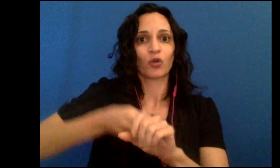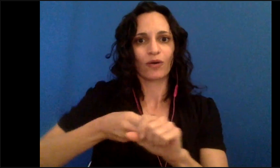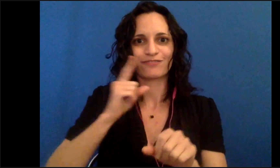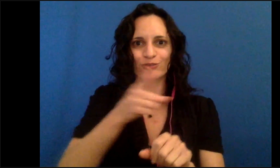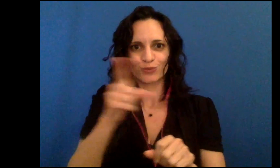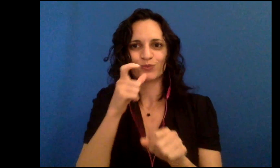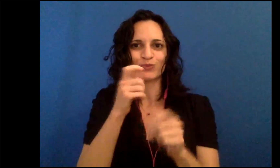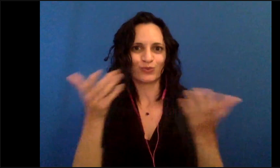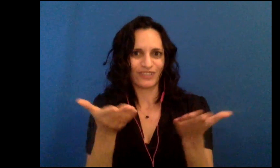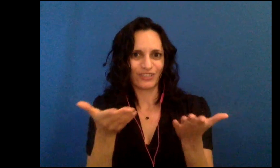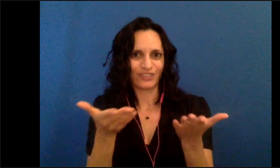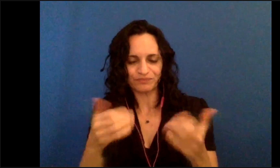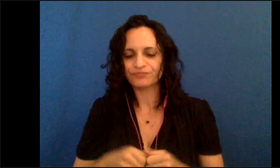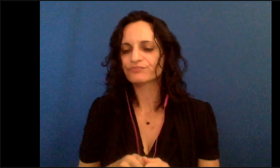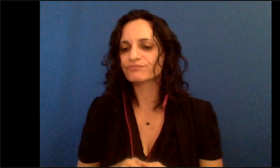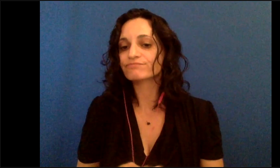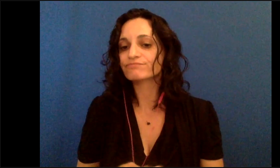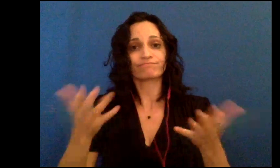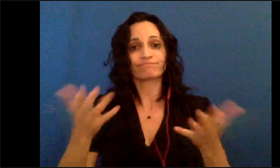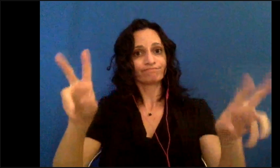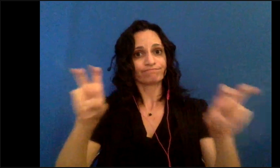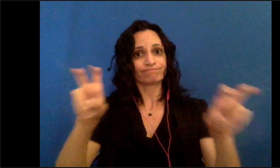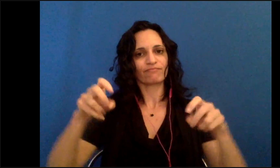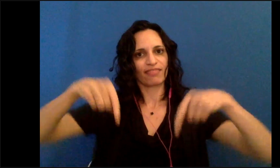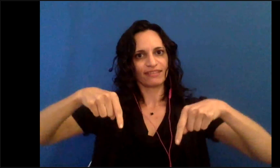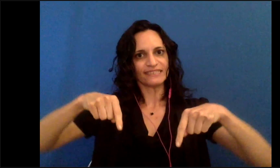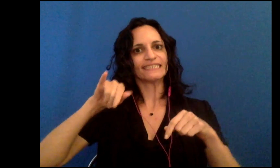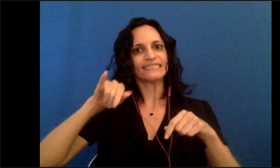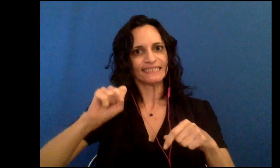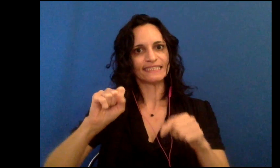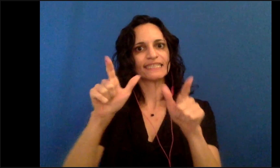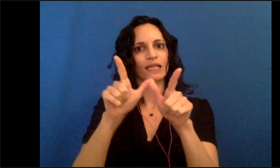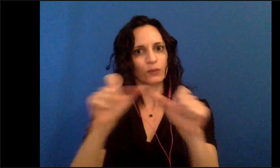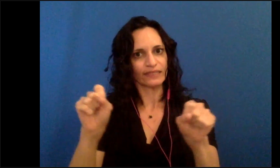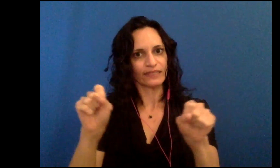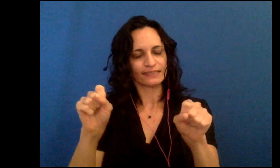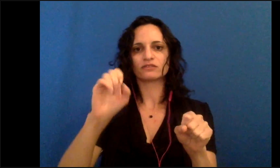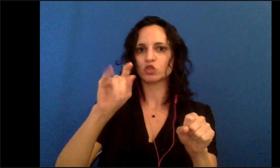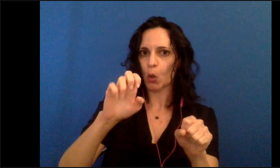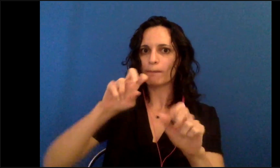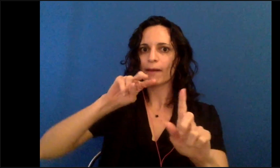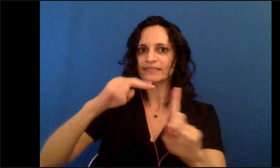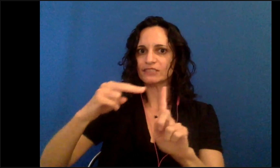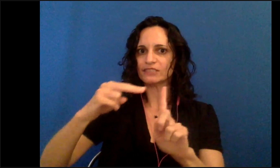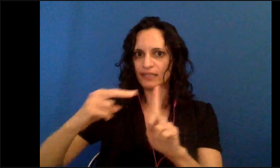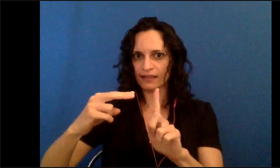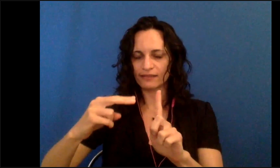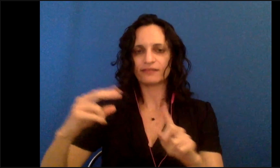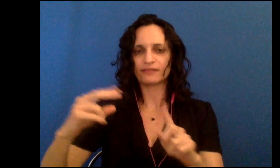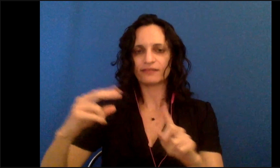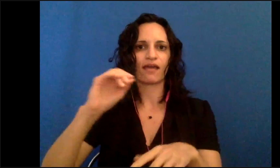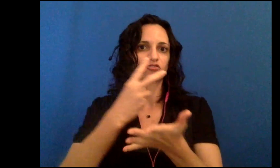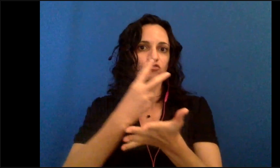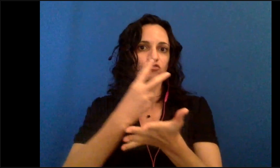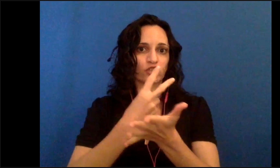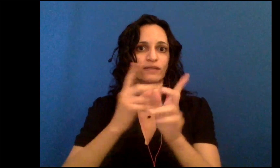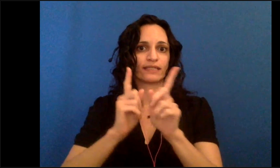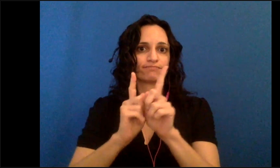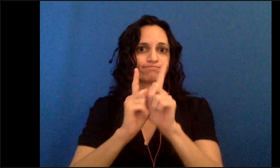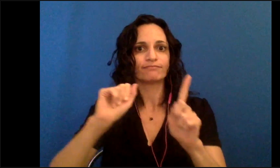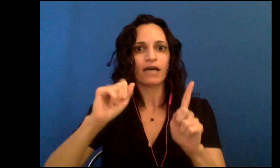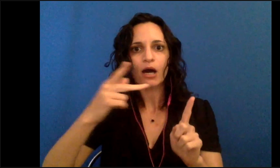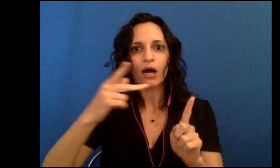on This is Linguistics, Scope, Positionality, and Graduate Apprenticeship when Diversifying the Linguistics Curriculum. This is the third